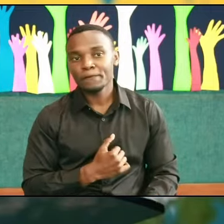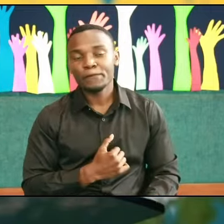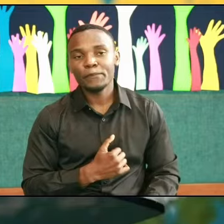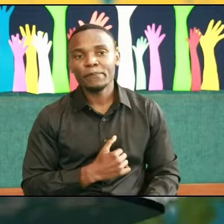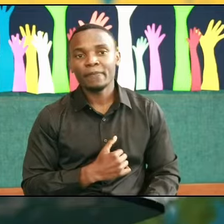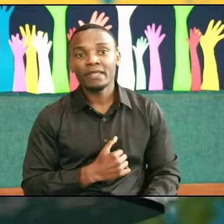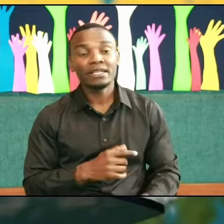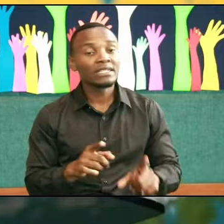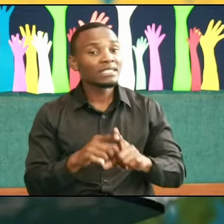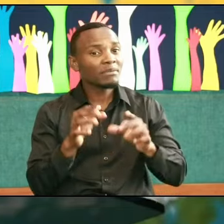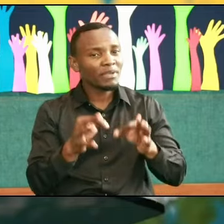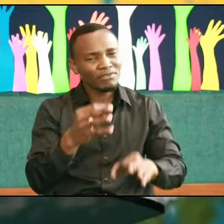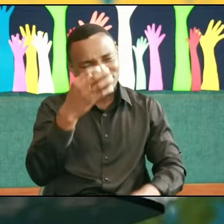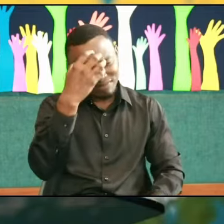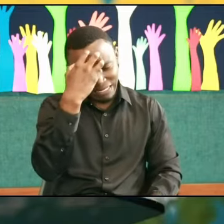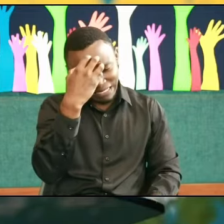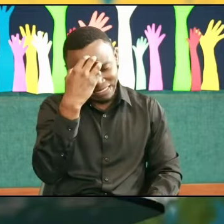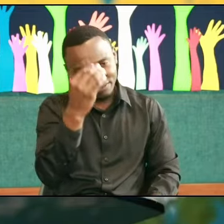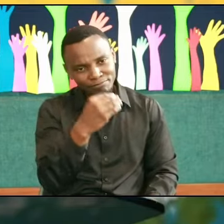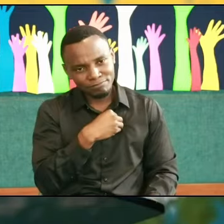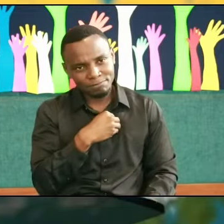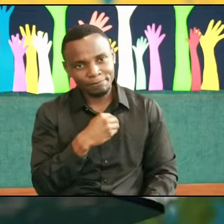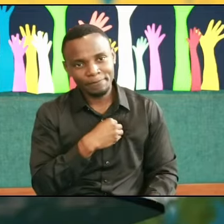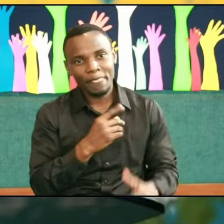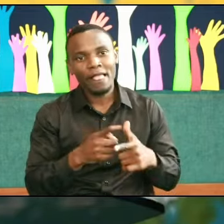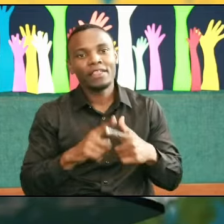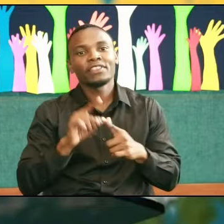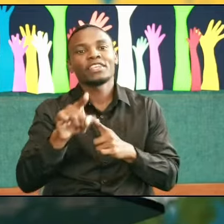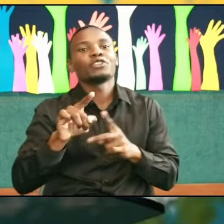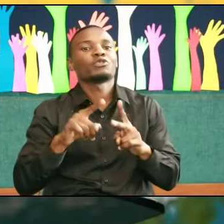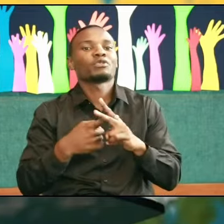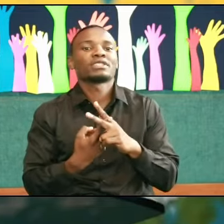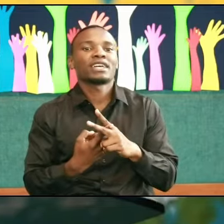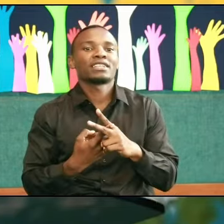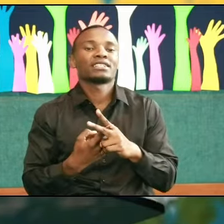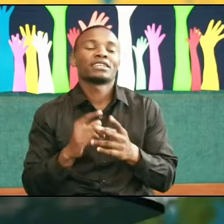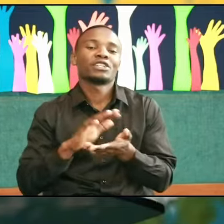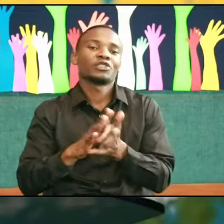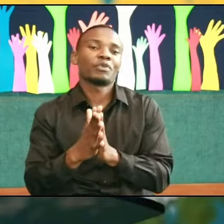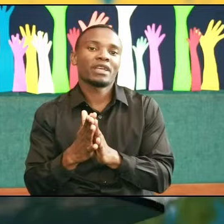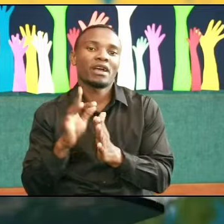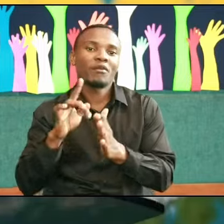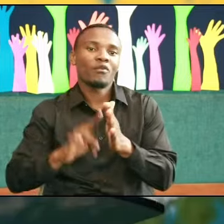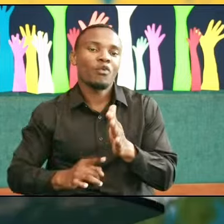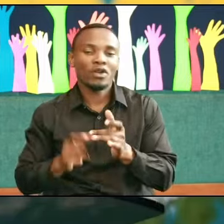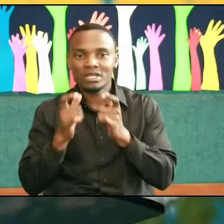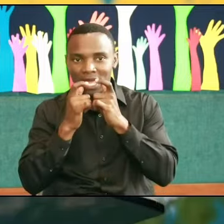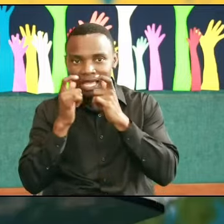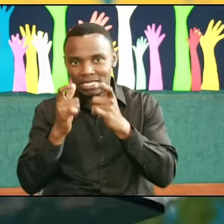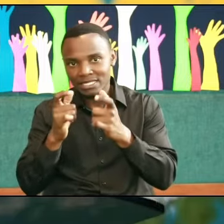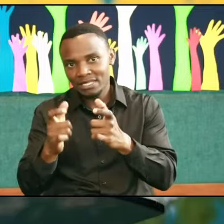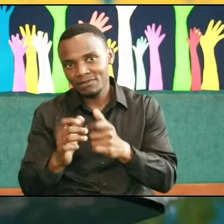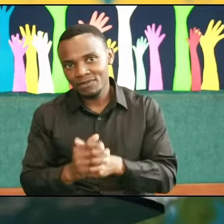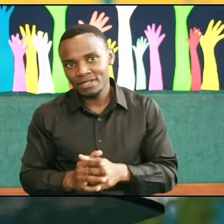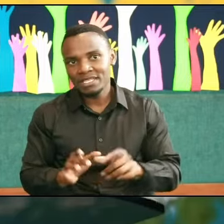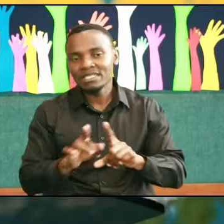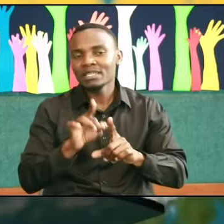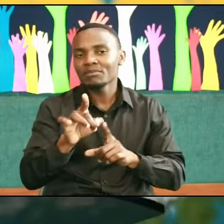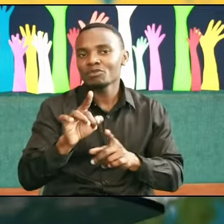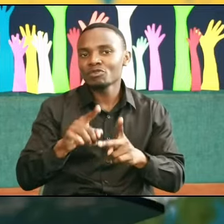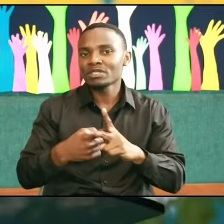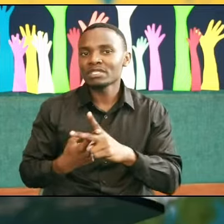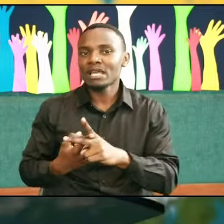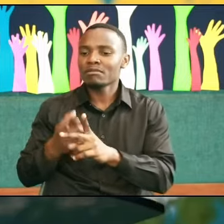you keep anger for some time, then you begin to be wrathful. You begin to tell others and put them